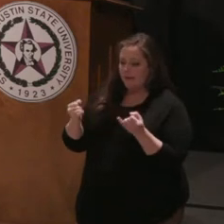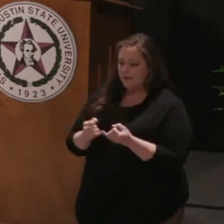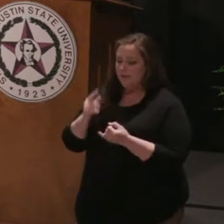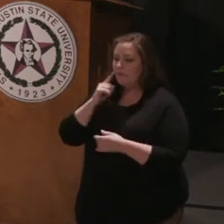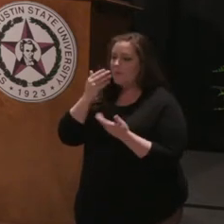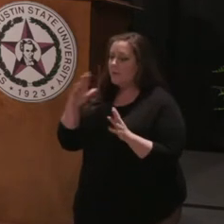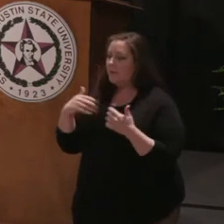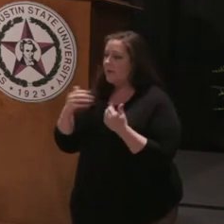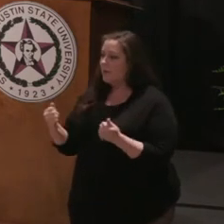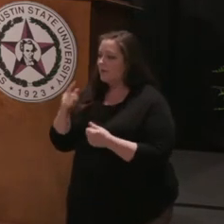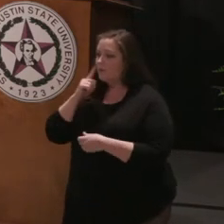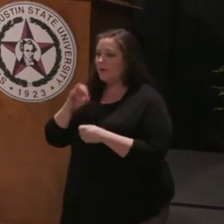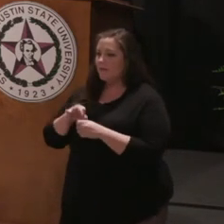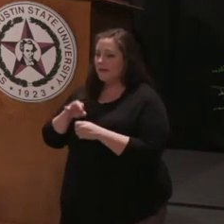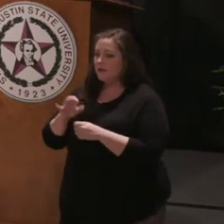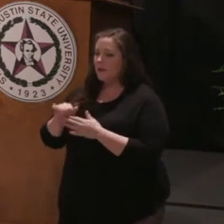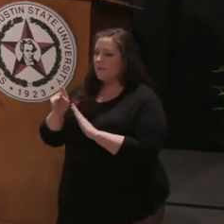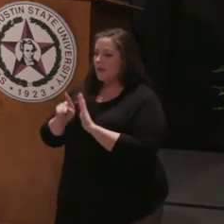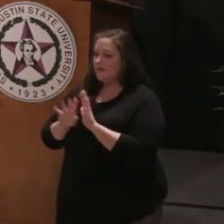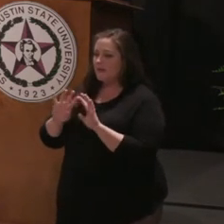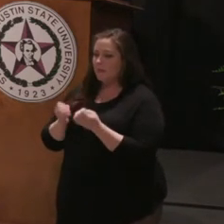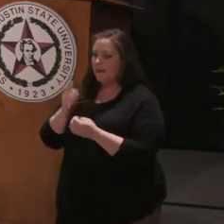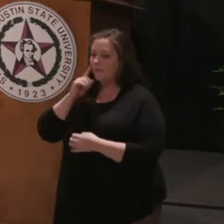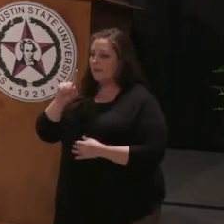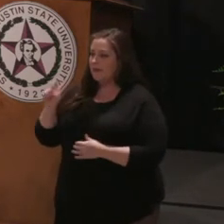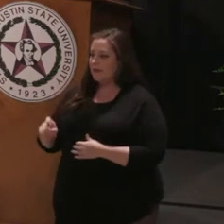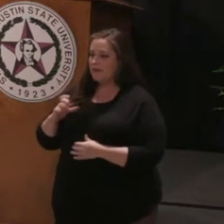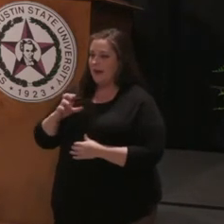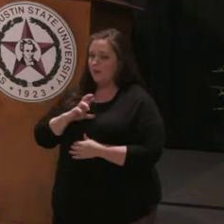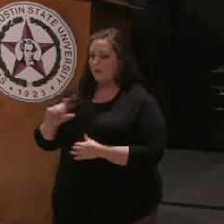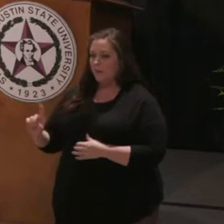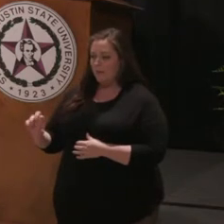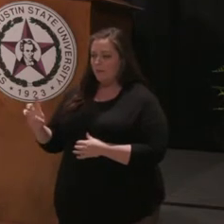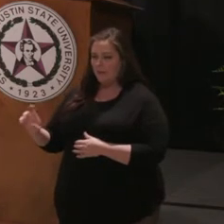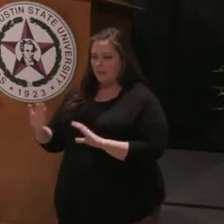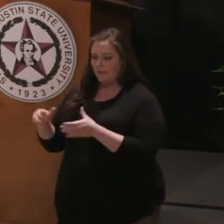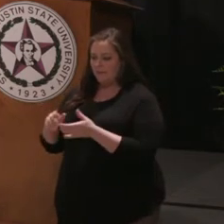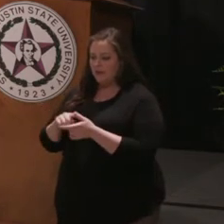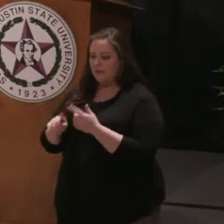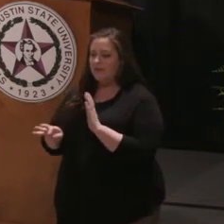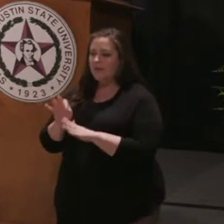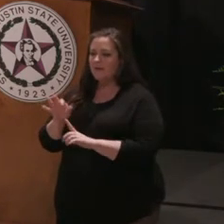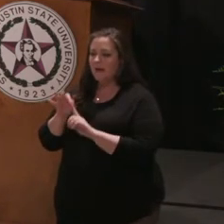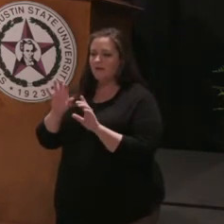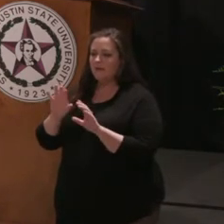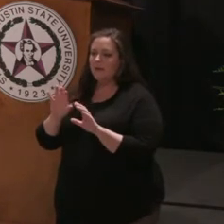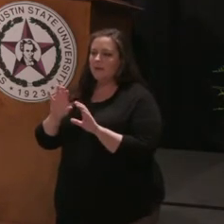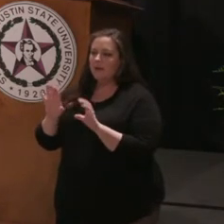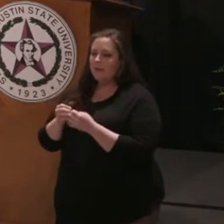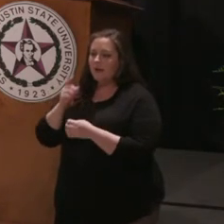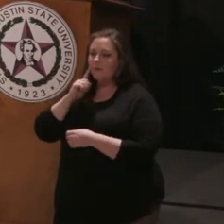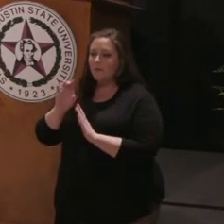health, elections, the Policy Committee for the Texas House Republican Caucus, and the Select Committee on Constitutional Rights